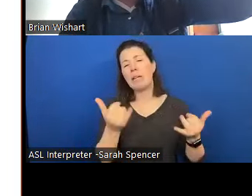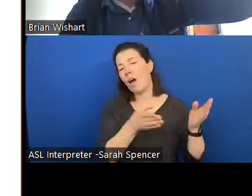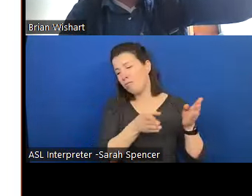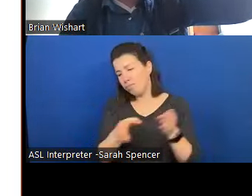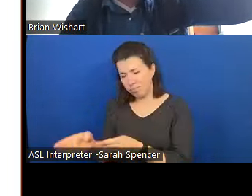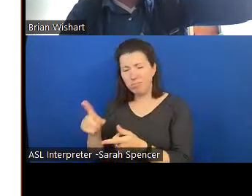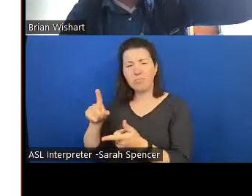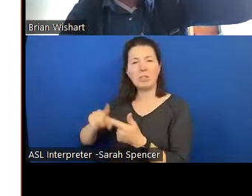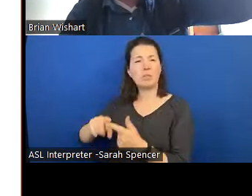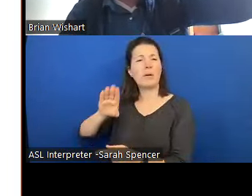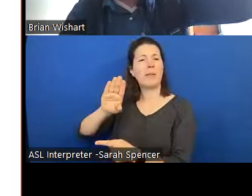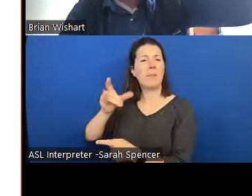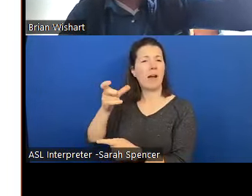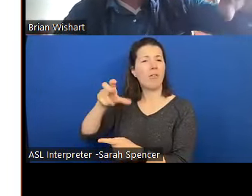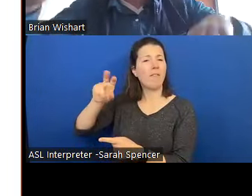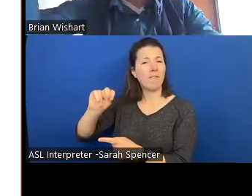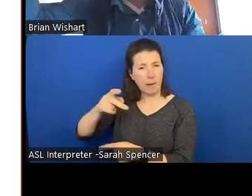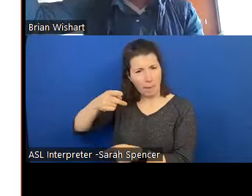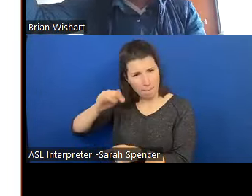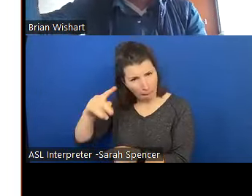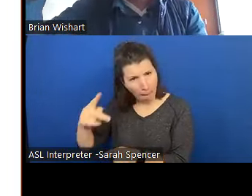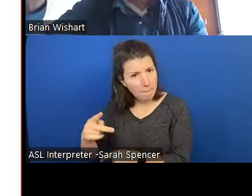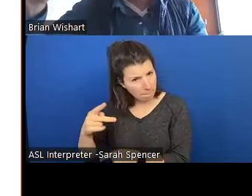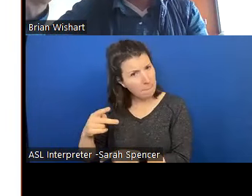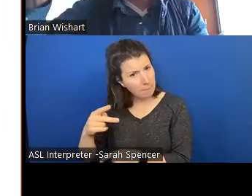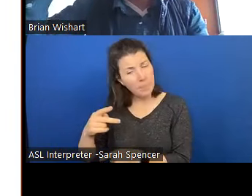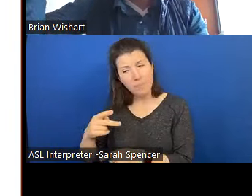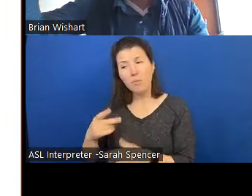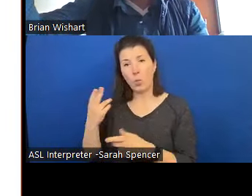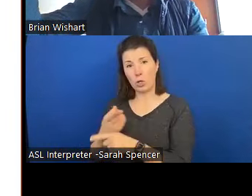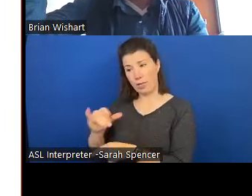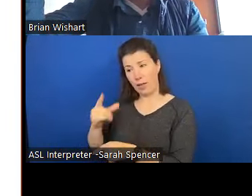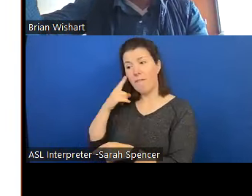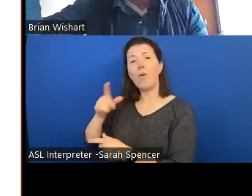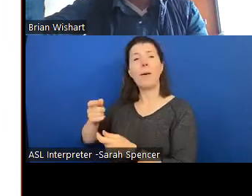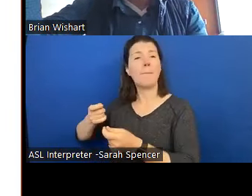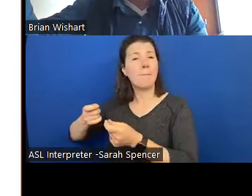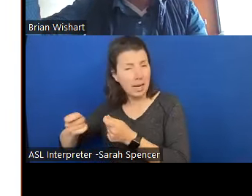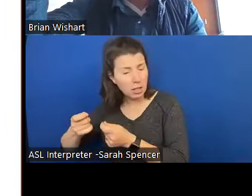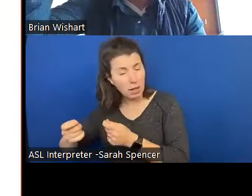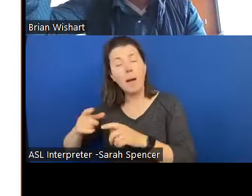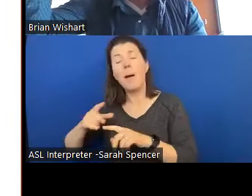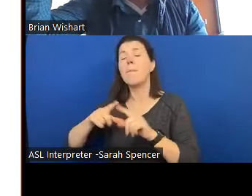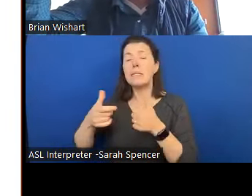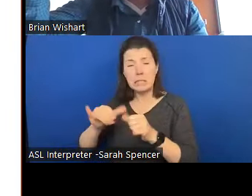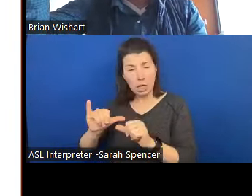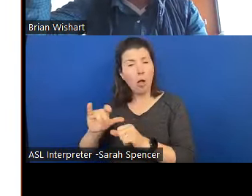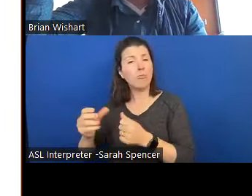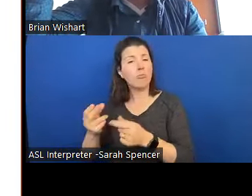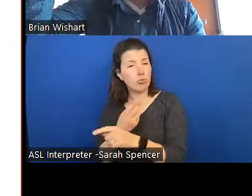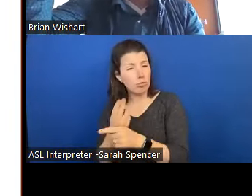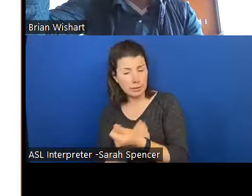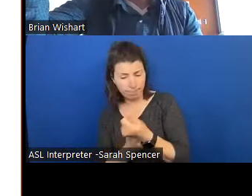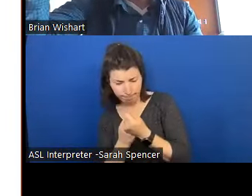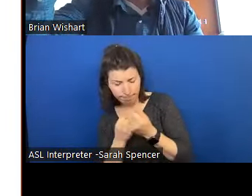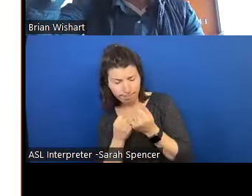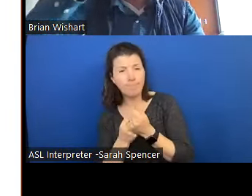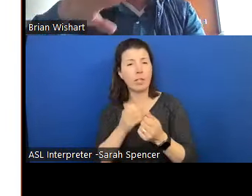that we're utilizing for tone management while still using some seating, positioning equipment, some